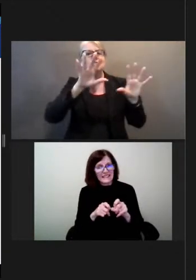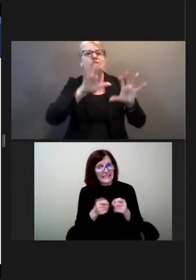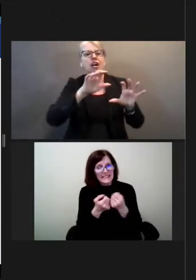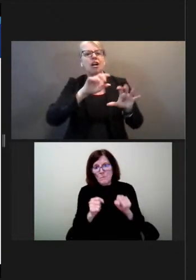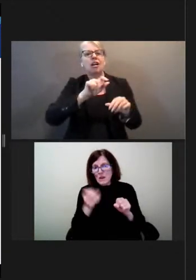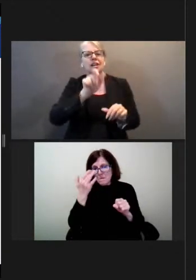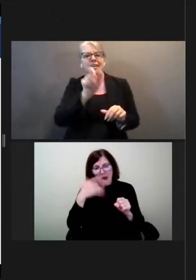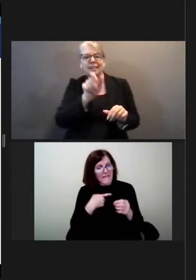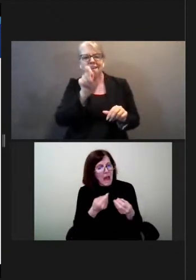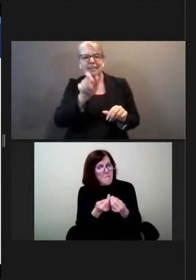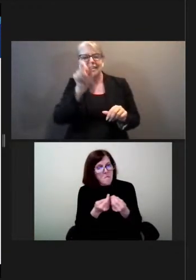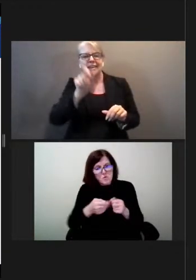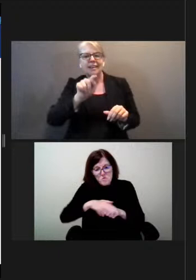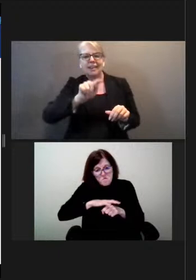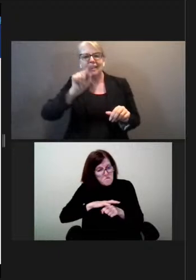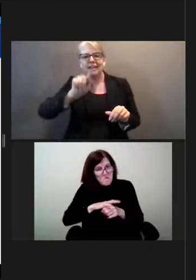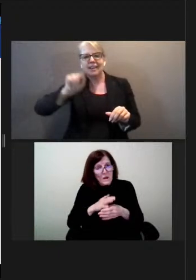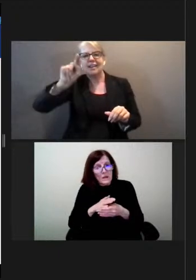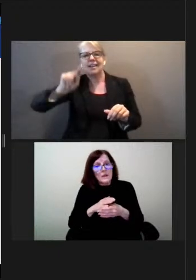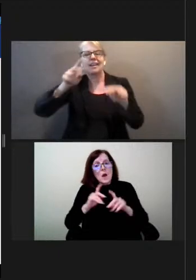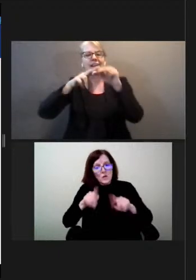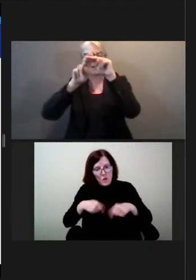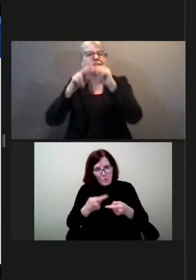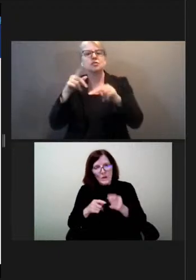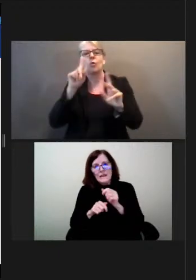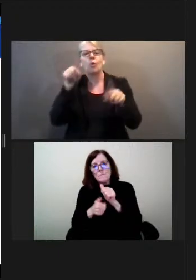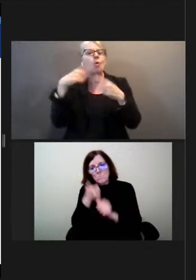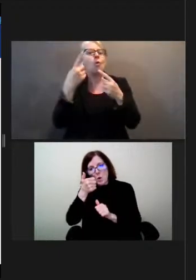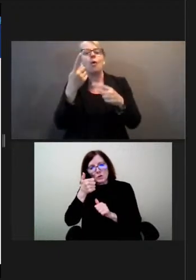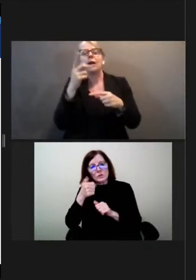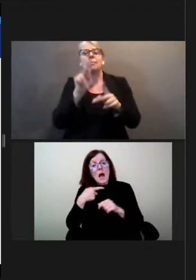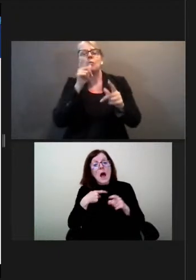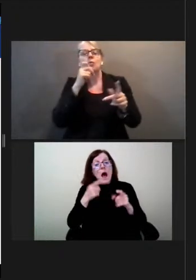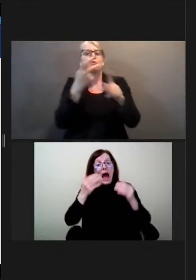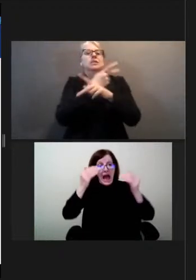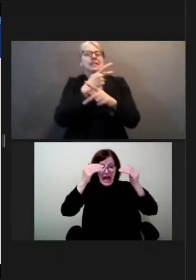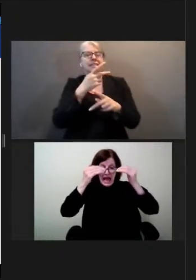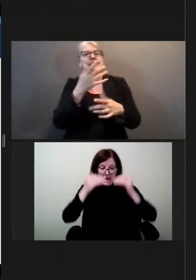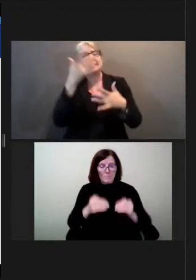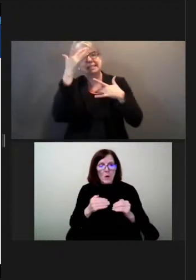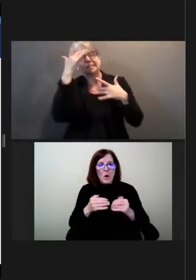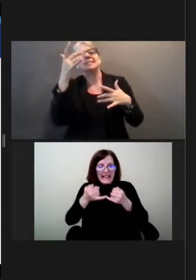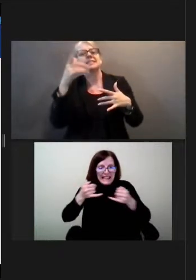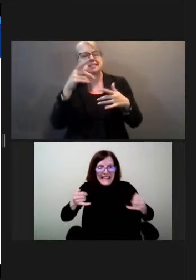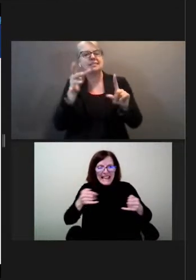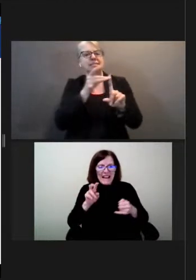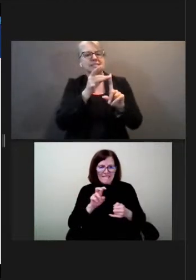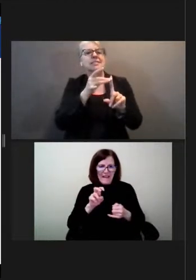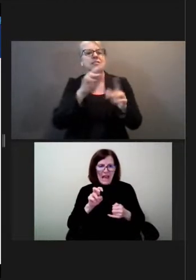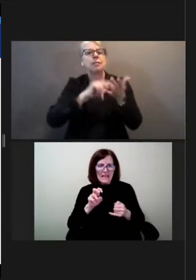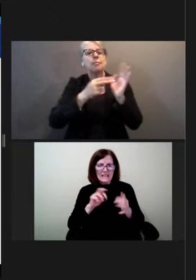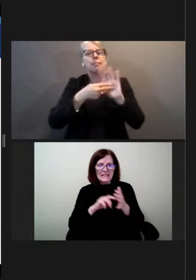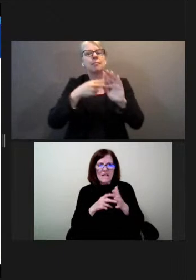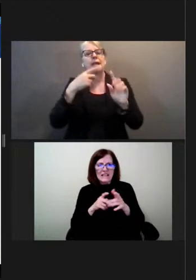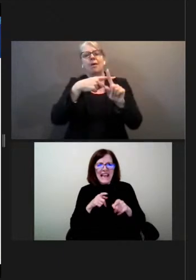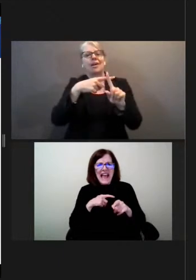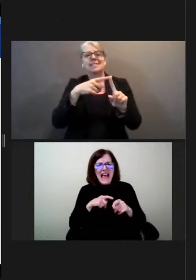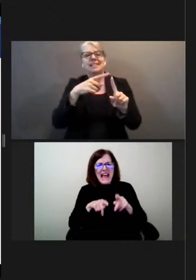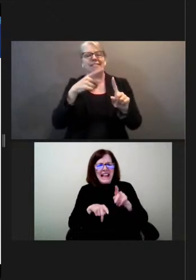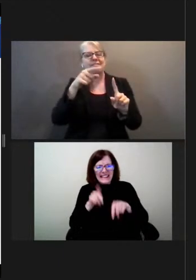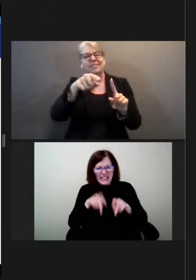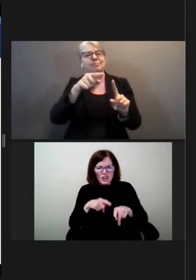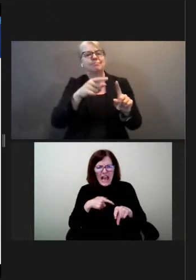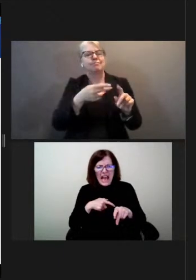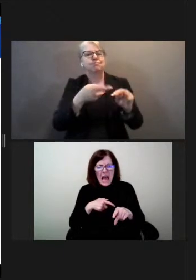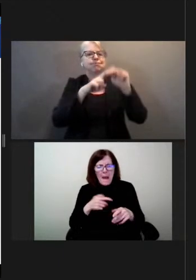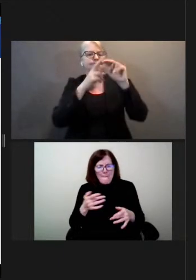bars at the bottom. Essentially, only people who were the most severely ill were getting tested, and that made the positivity rate artificially high.